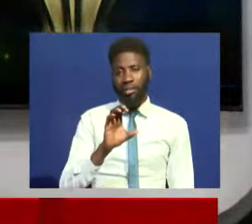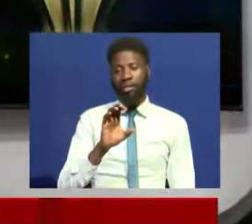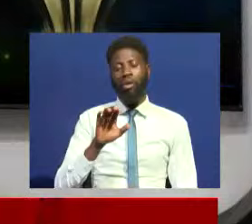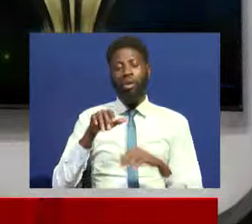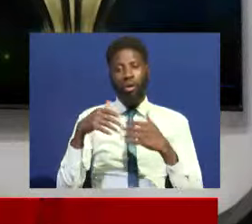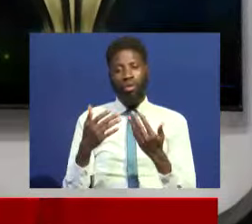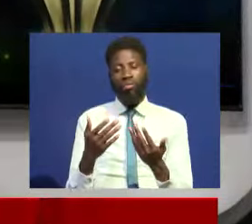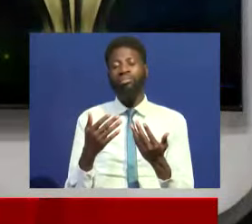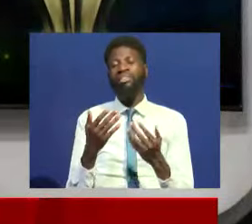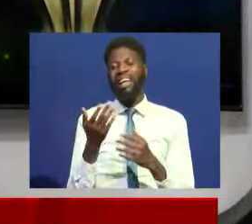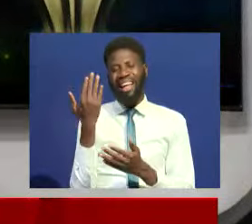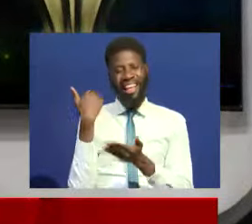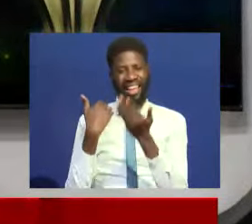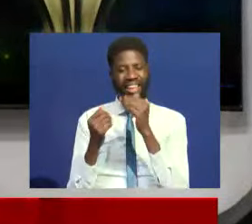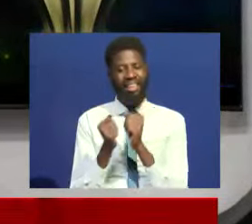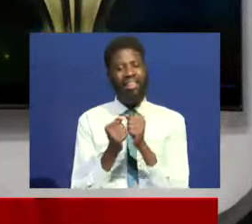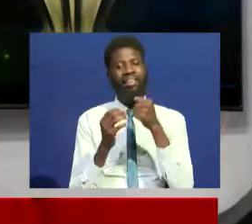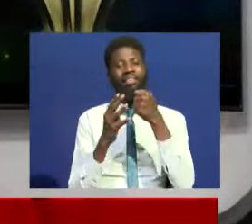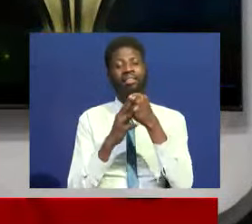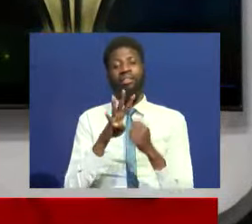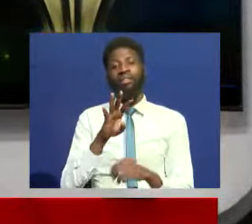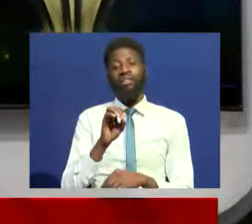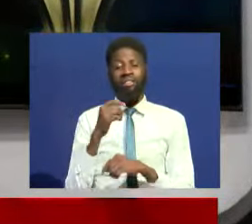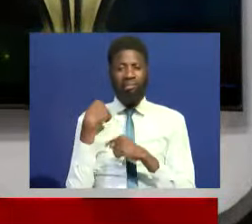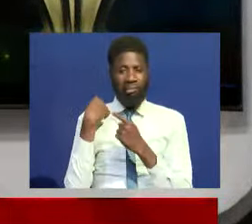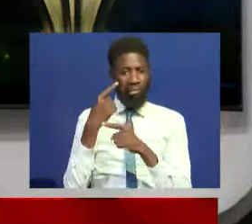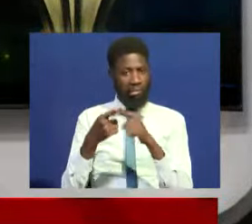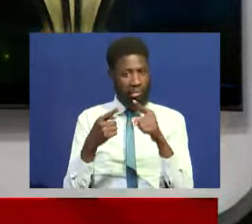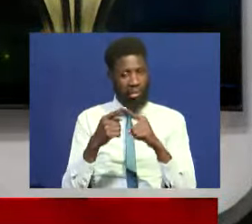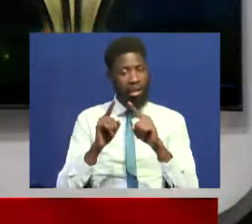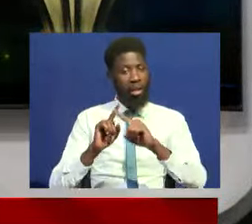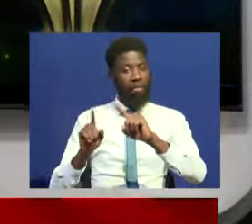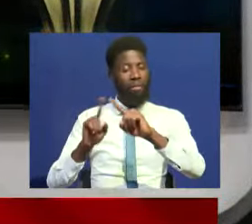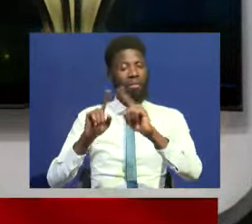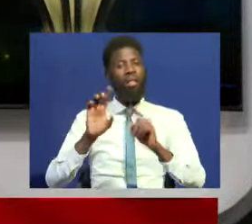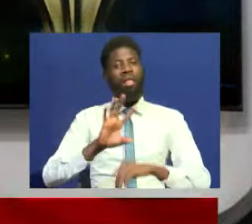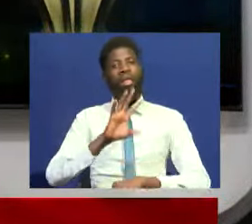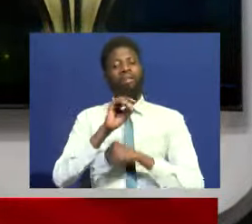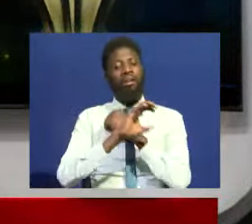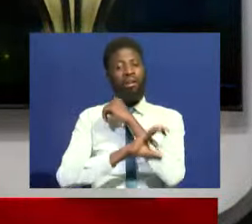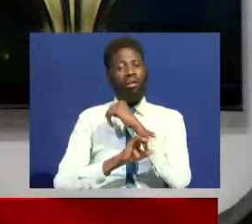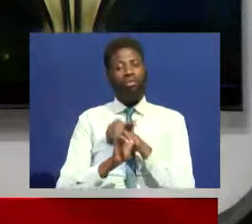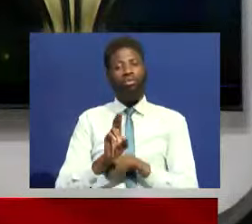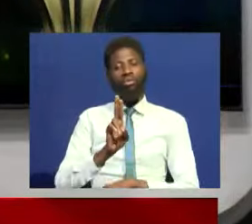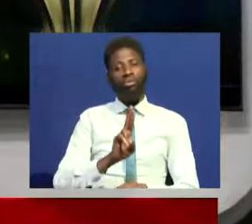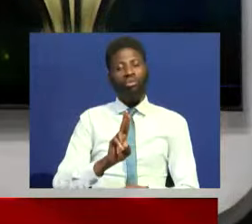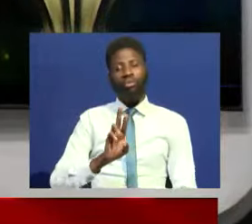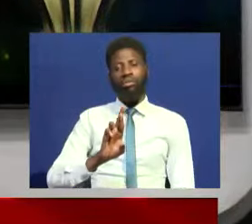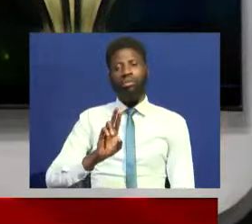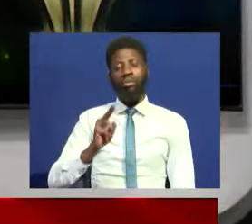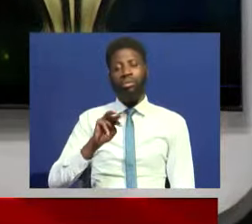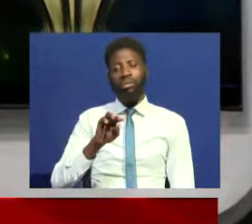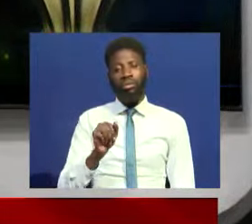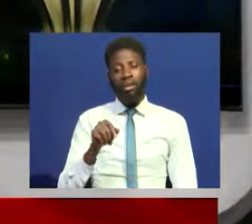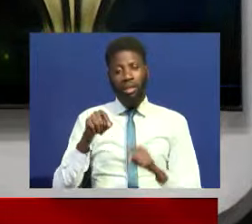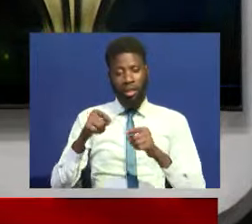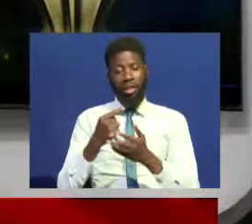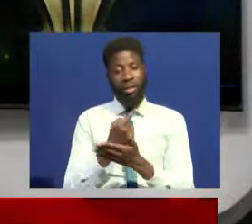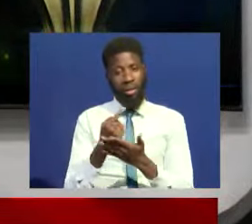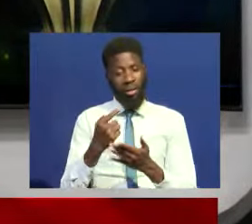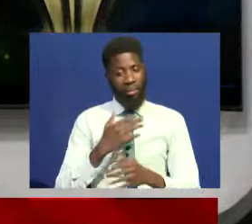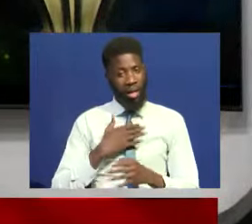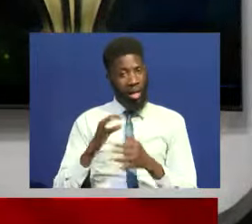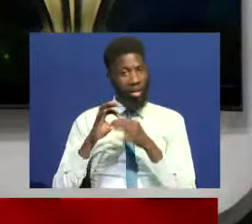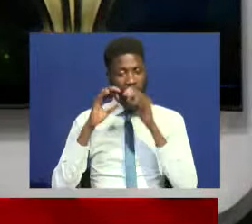the 1940s. Over the years, different African countries have adopted and localized Rhumba. This week on My Culture, we focus